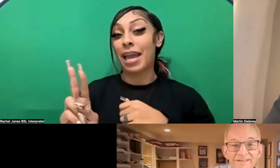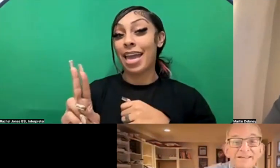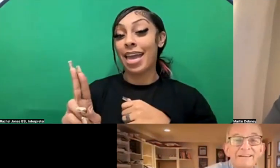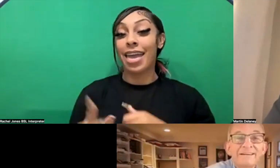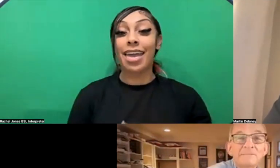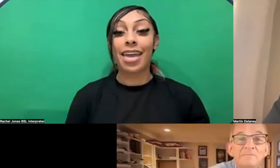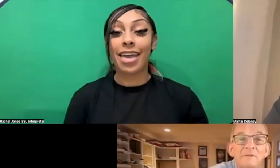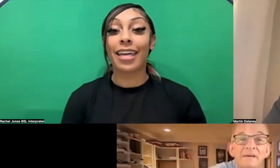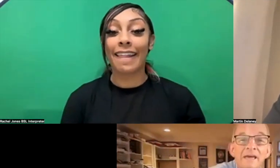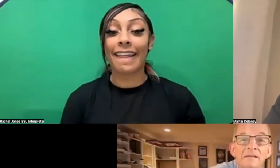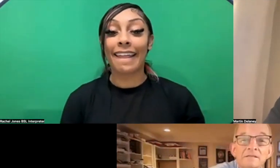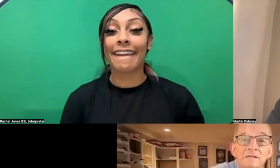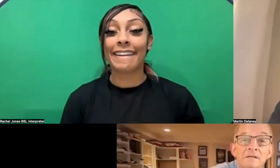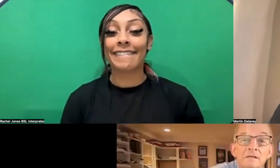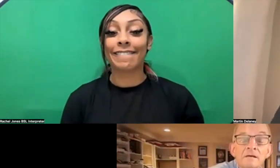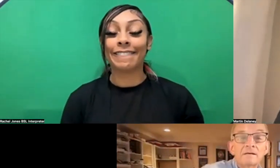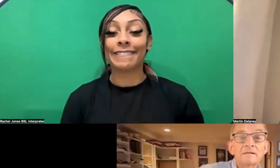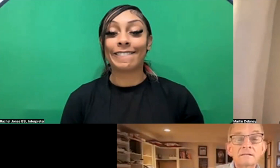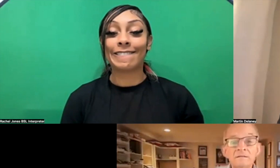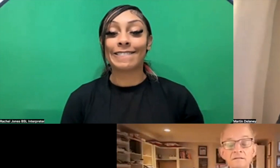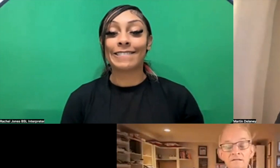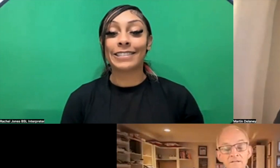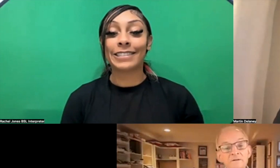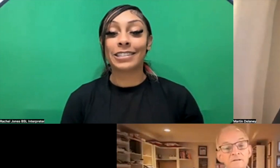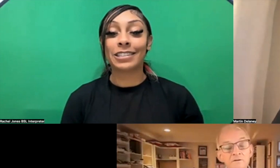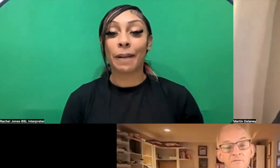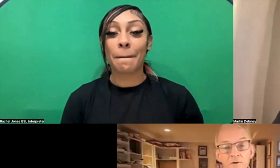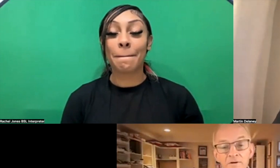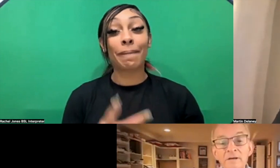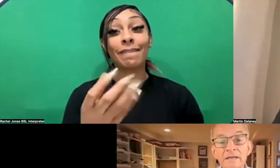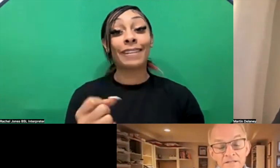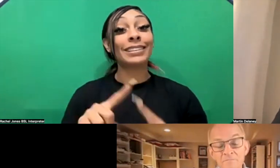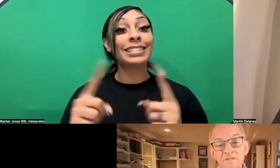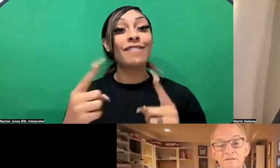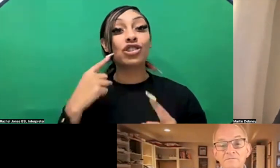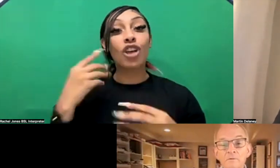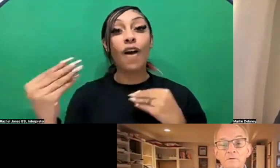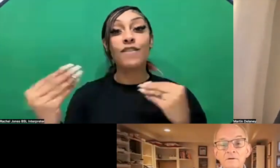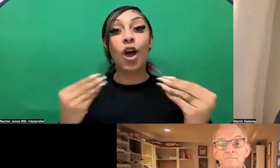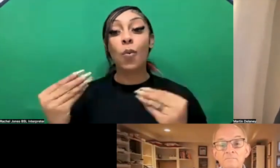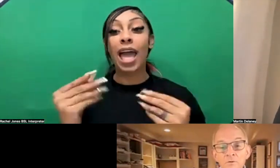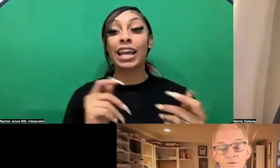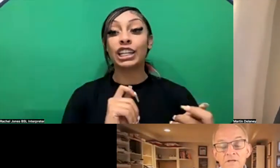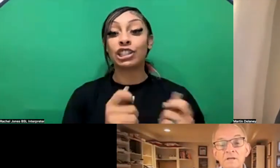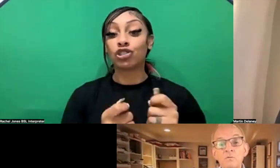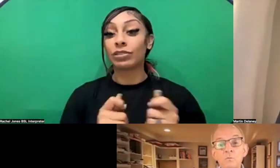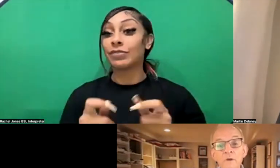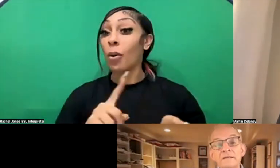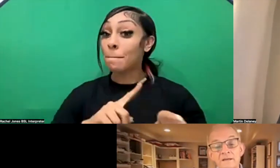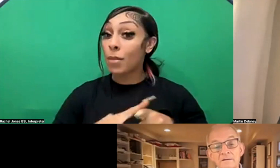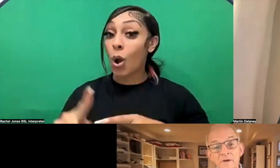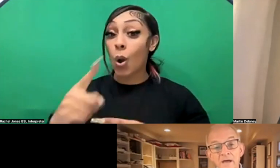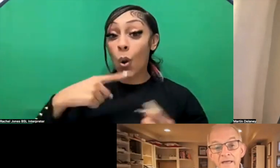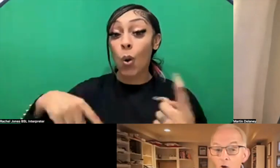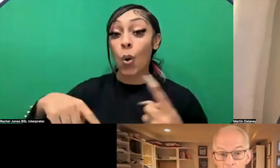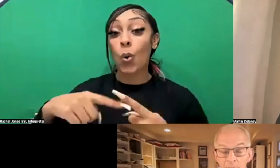company has different software instruments for most wind